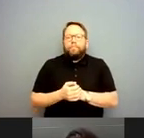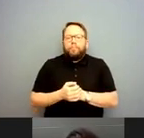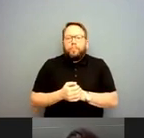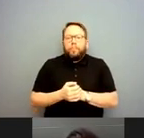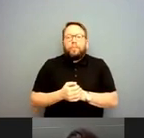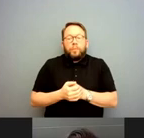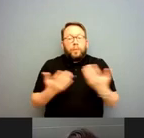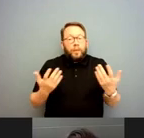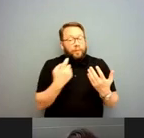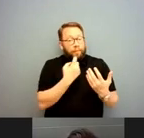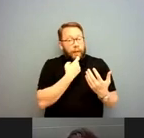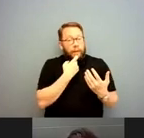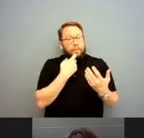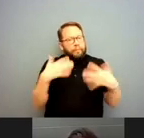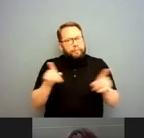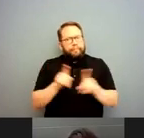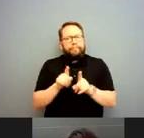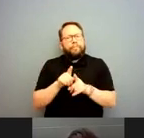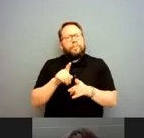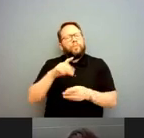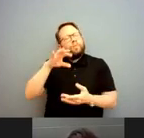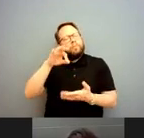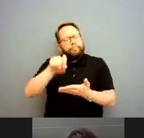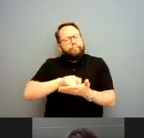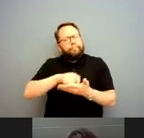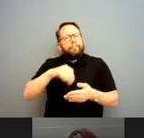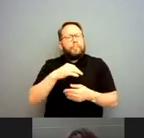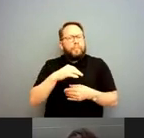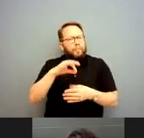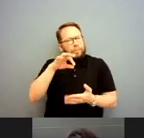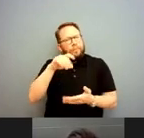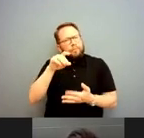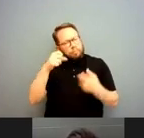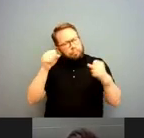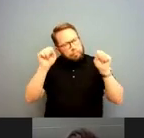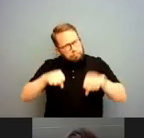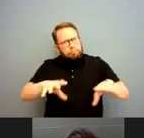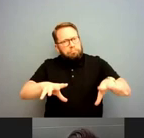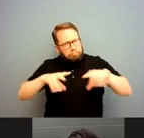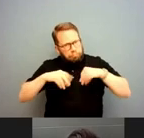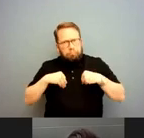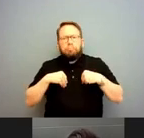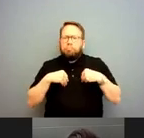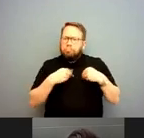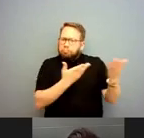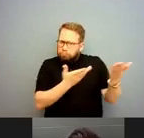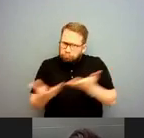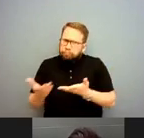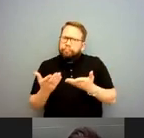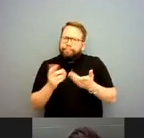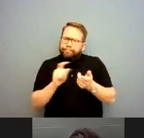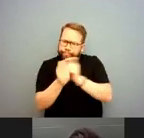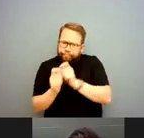any reservations, we have seen a lack of political will to start to develop